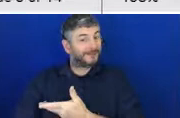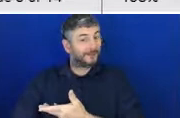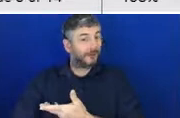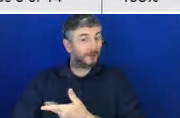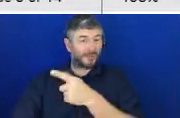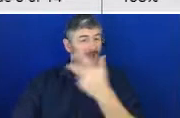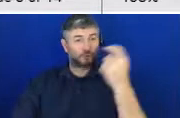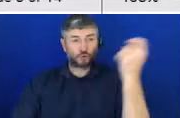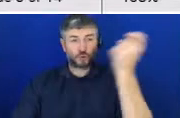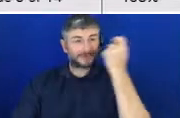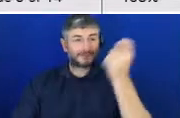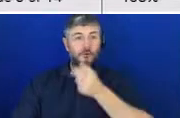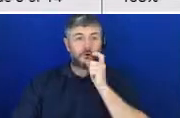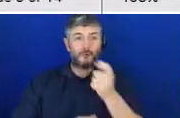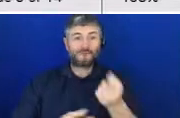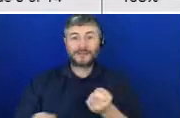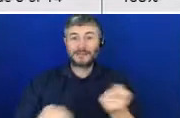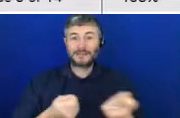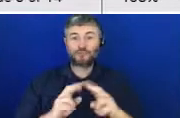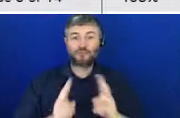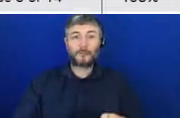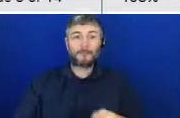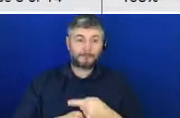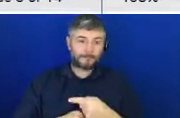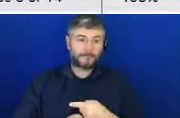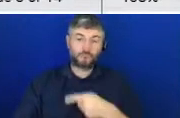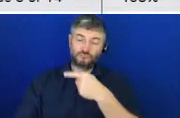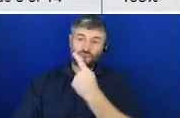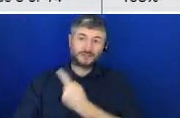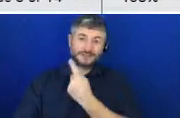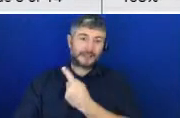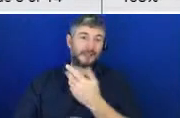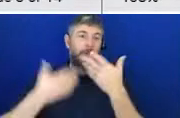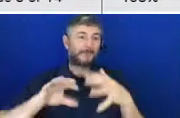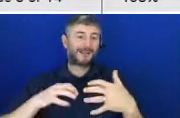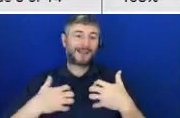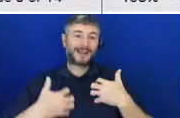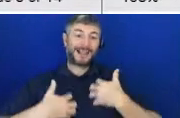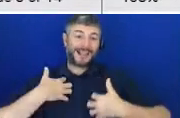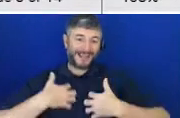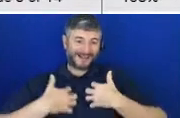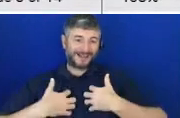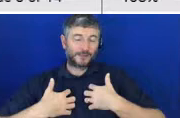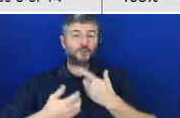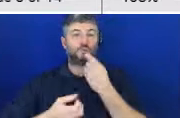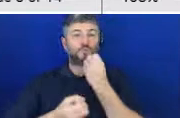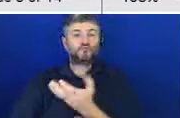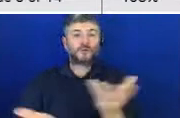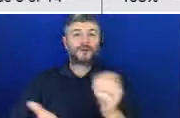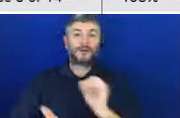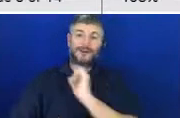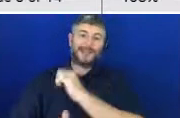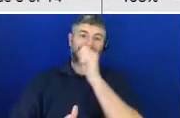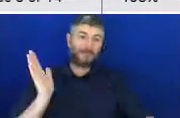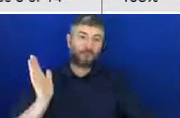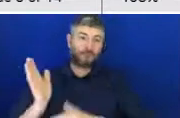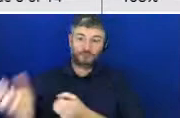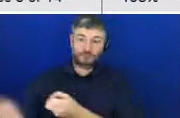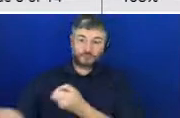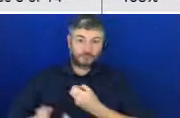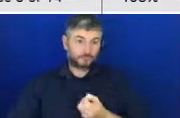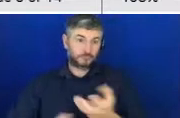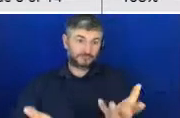successful coffee shop. And she's been very keen to share her experiences with us. And often